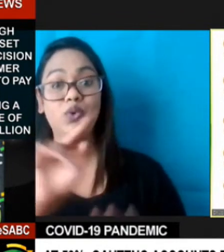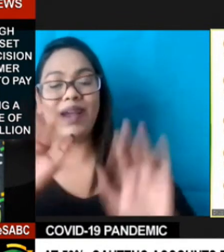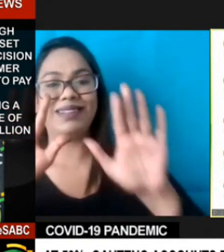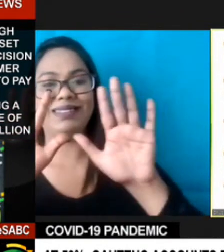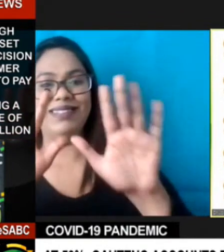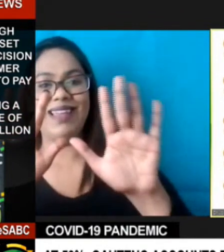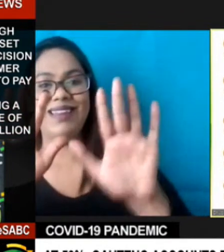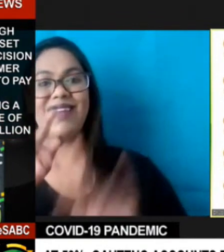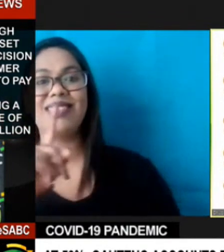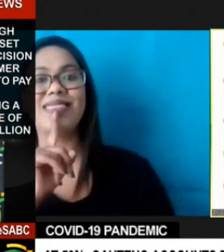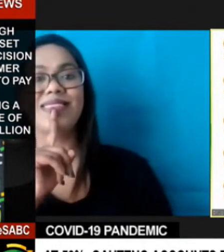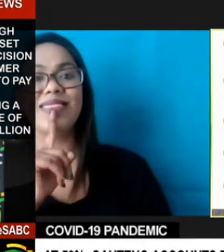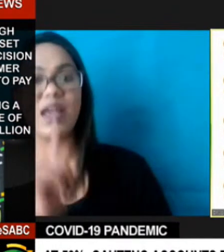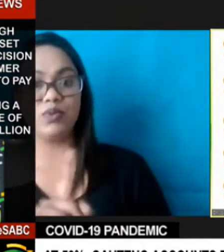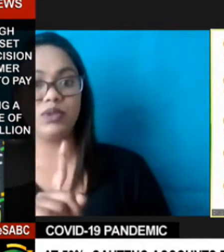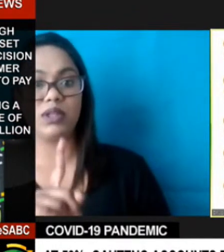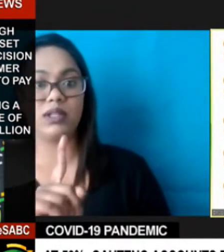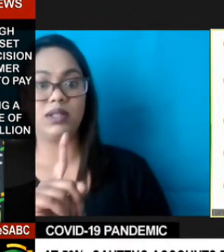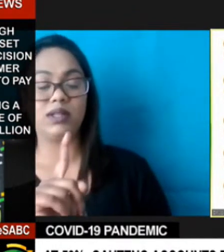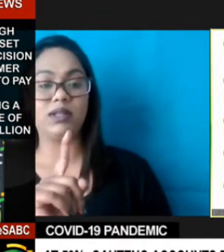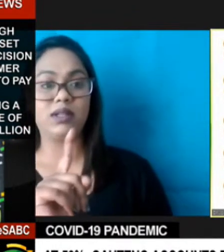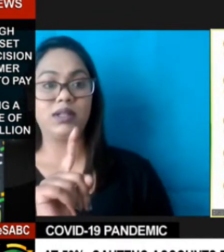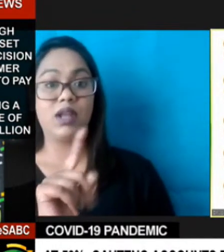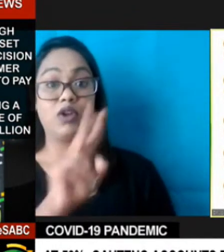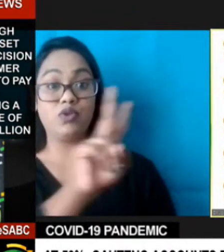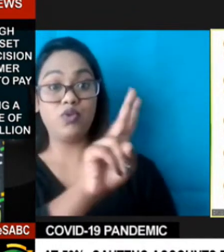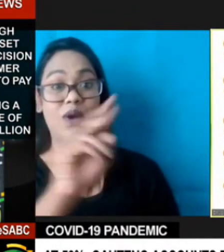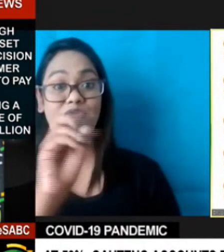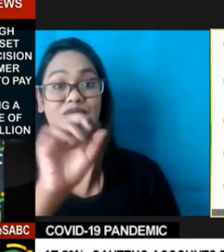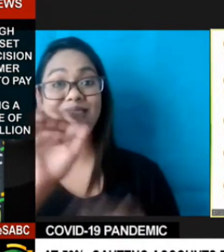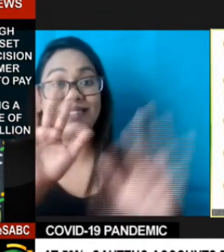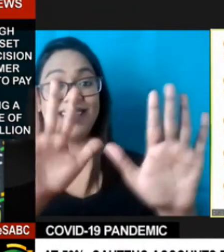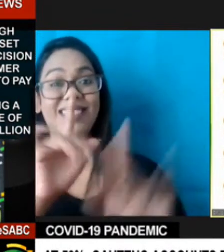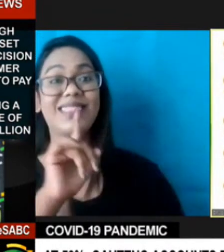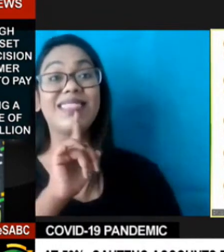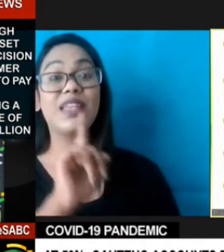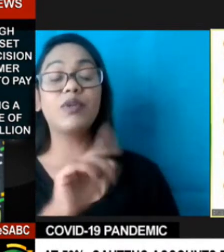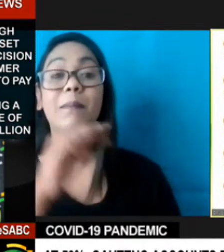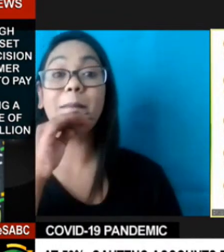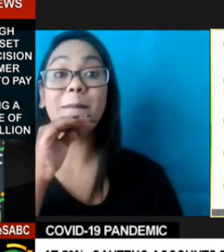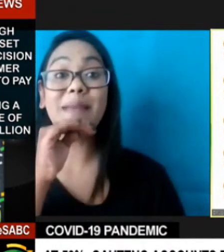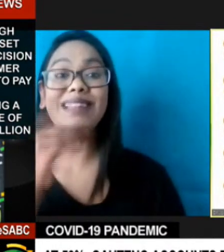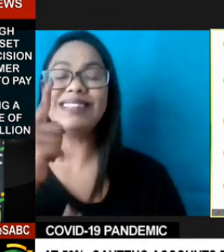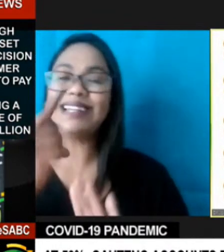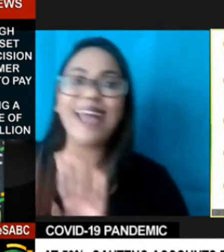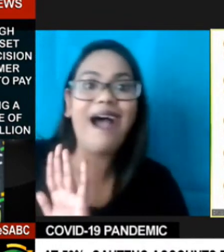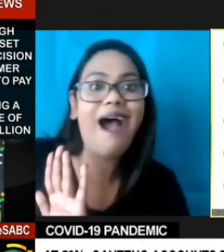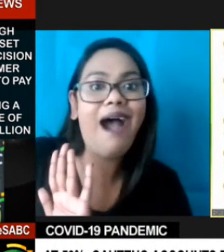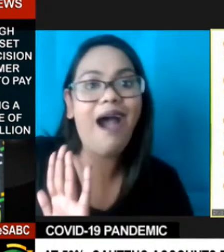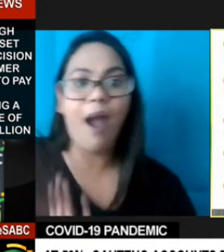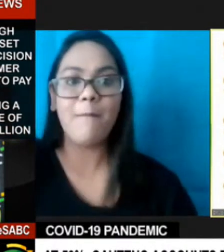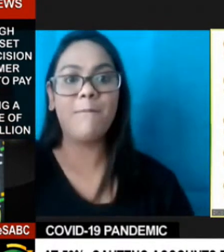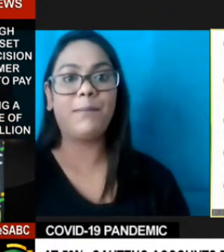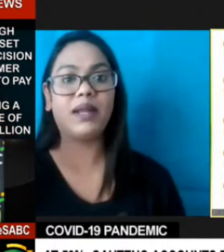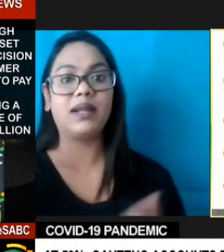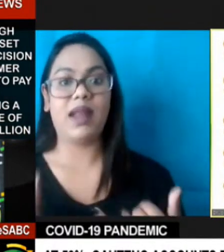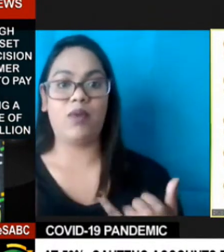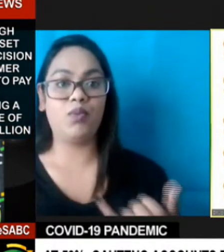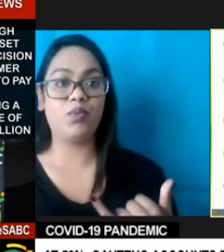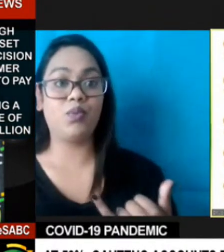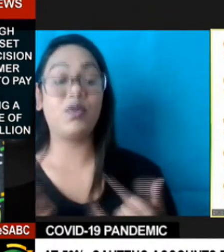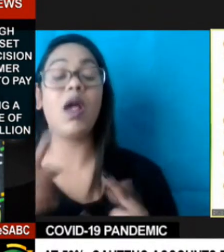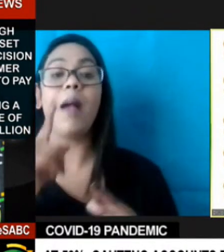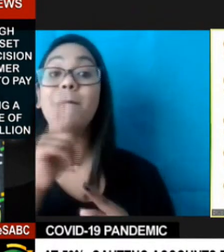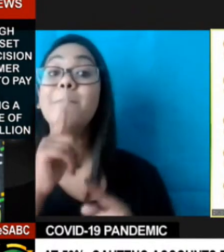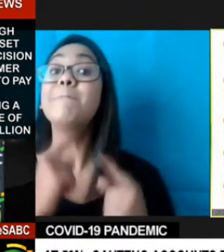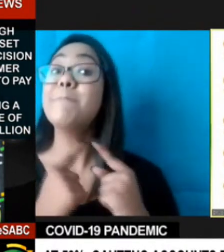210,635, which is 10% higher than the last 24 hours. Good news is that the recovery rate is still very